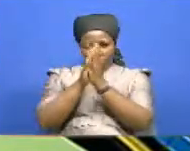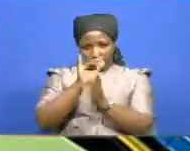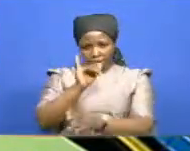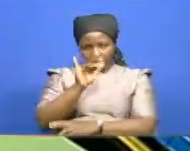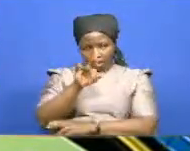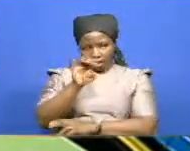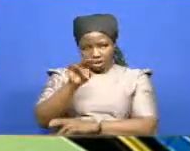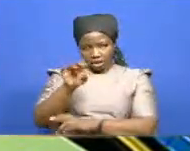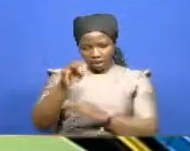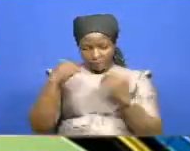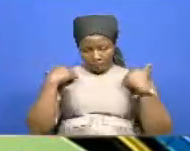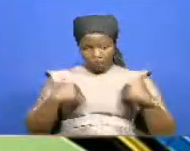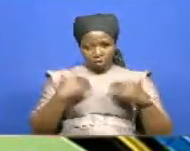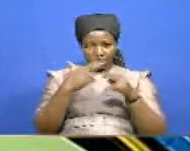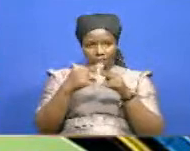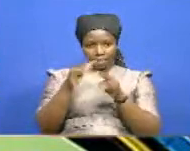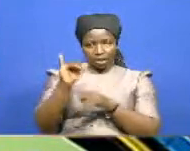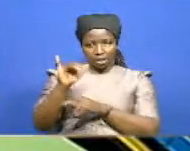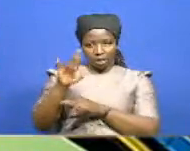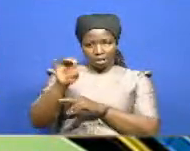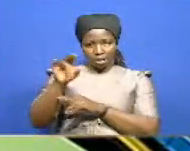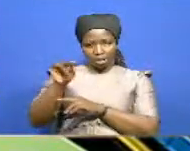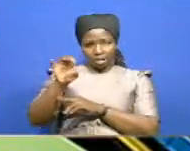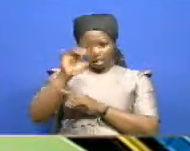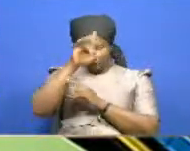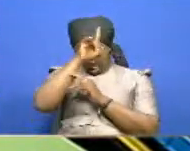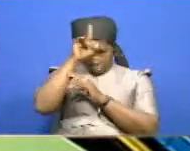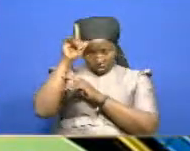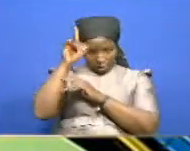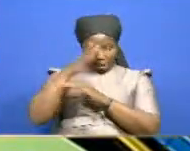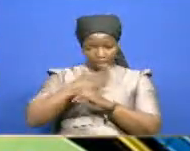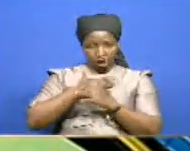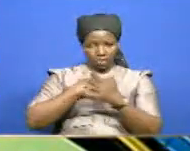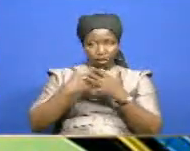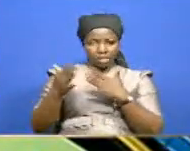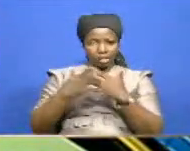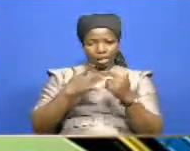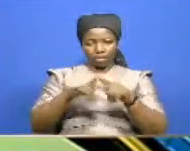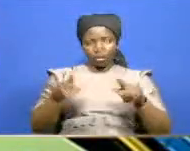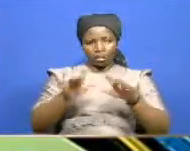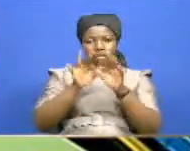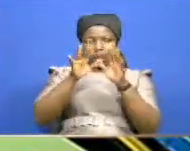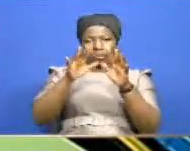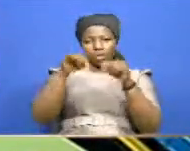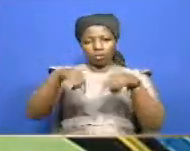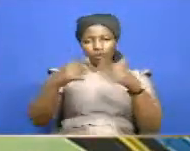Ode. My name is Edward Kabasa. Lucy Mora has been our sign language interpreter tonight. Good night.